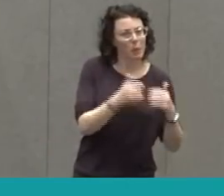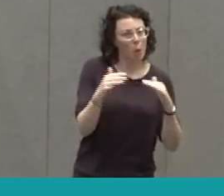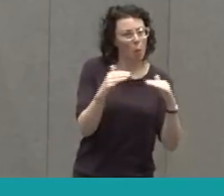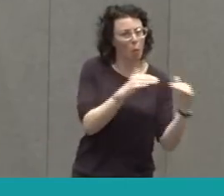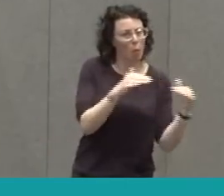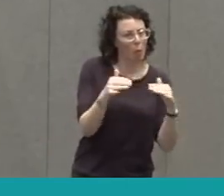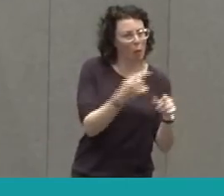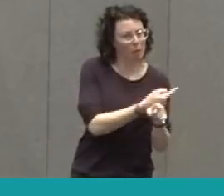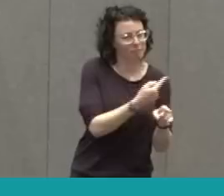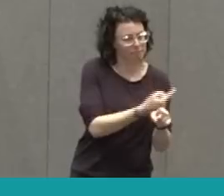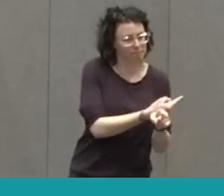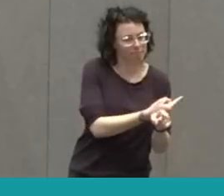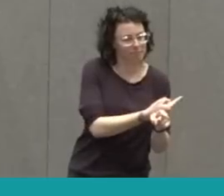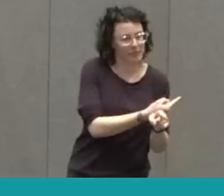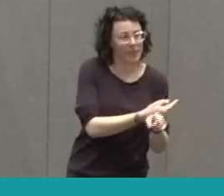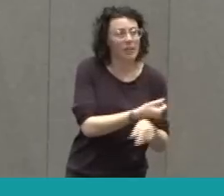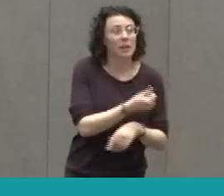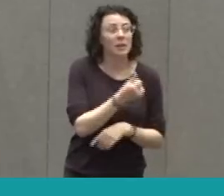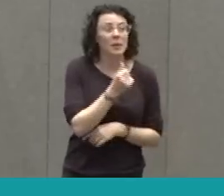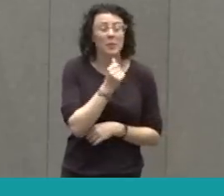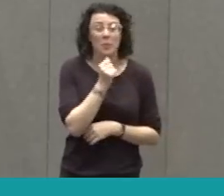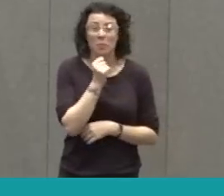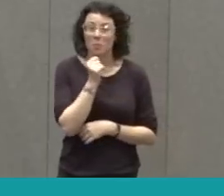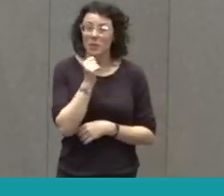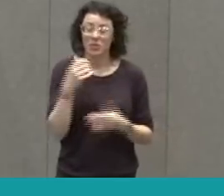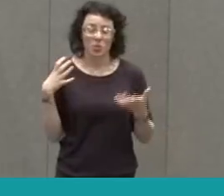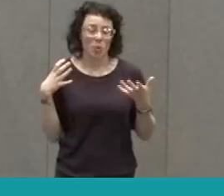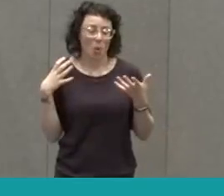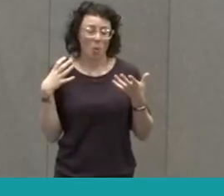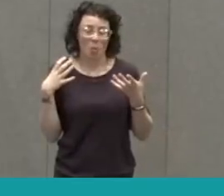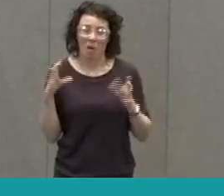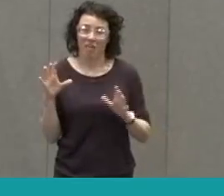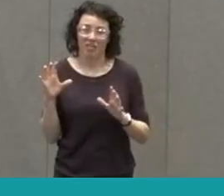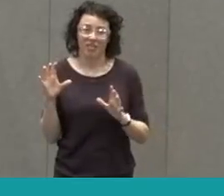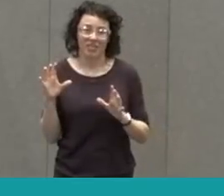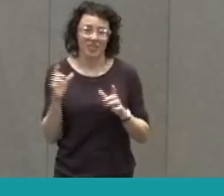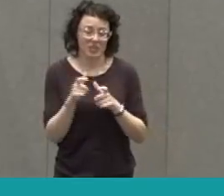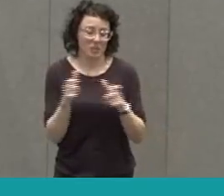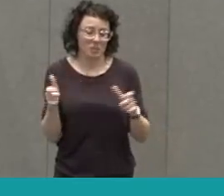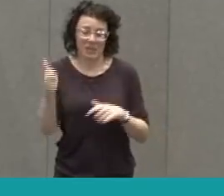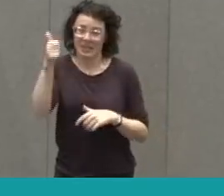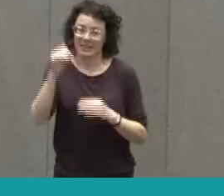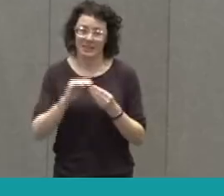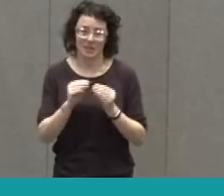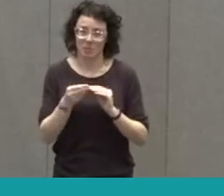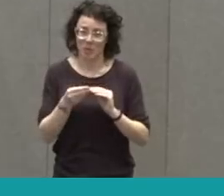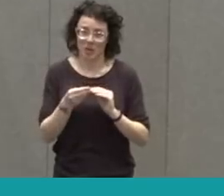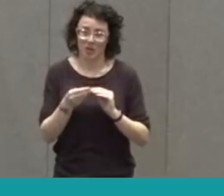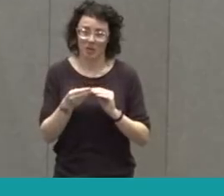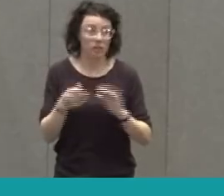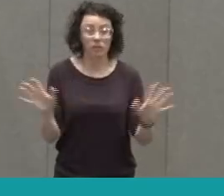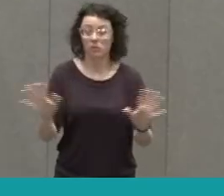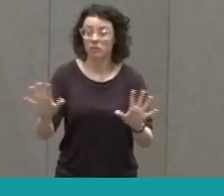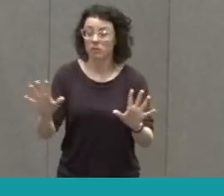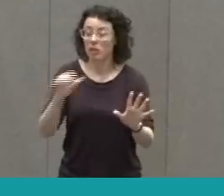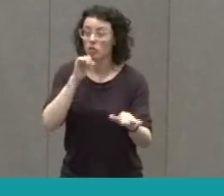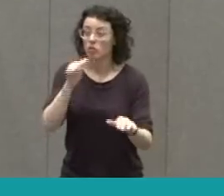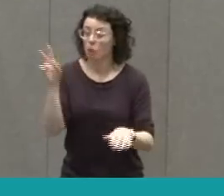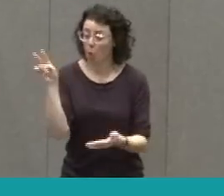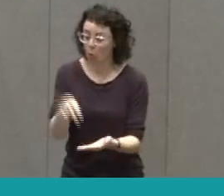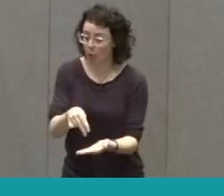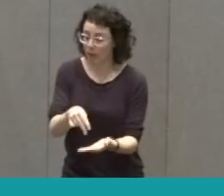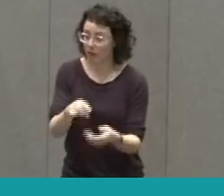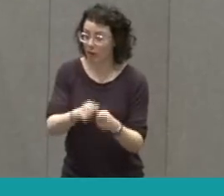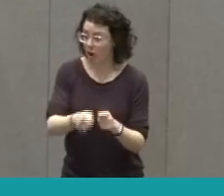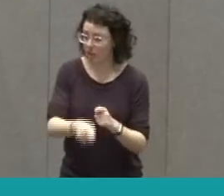But what happens is you're not just looking at the biggest number. Okay, don't just look at the biggest number. No, don't look at the cards. What? Nope, don't look at the cards. I